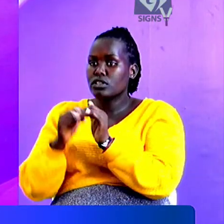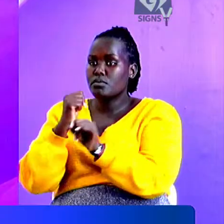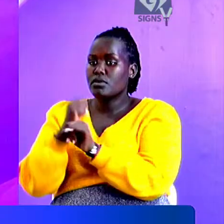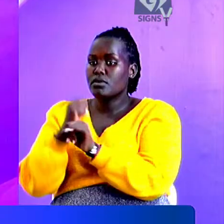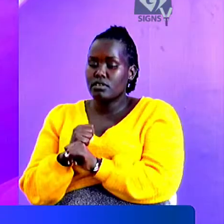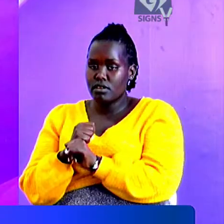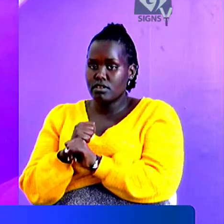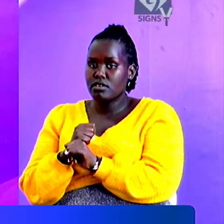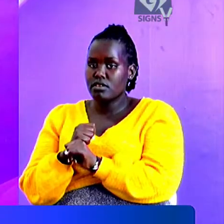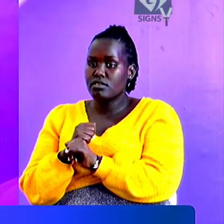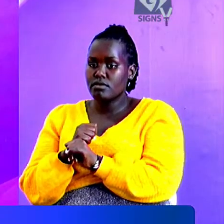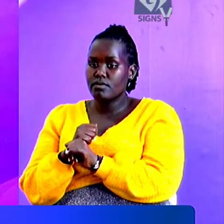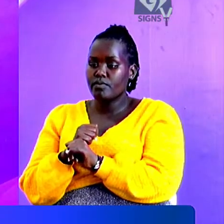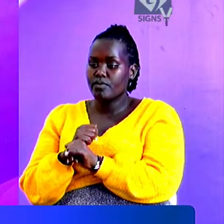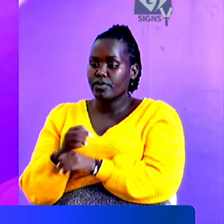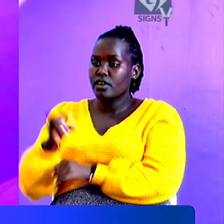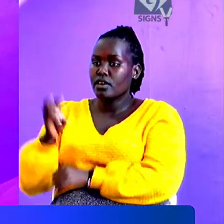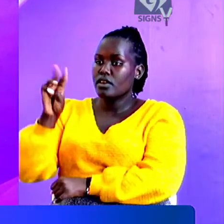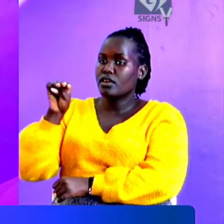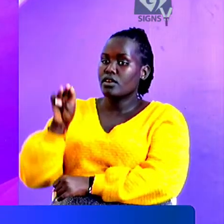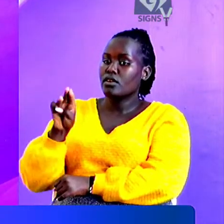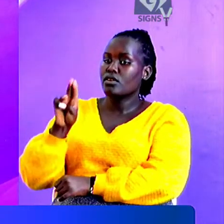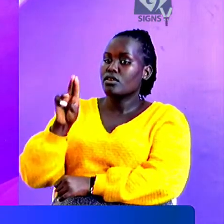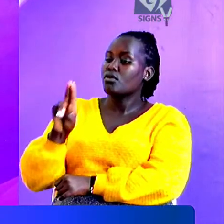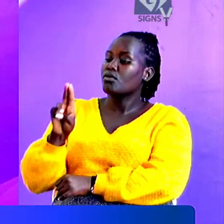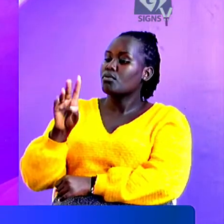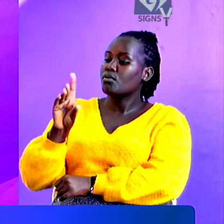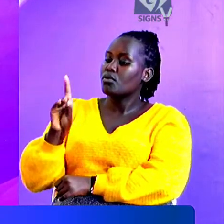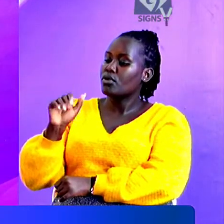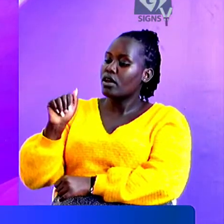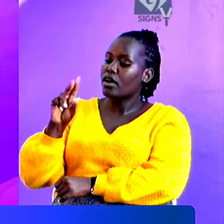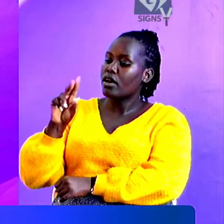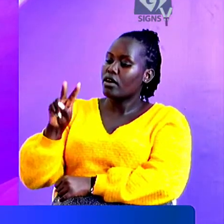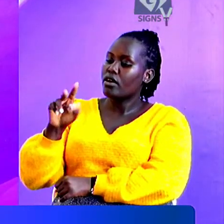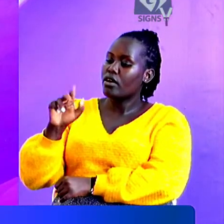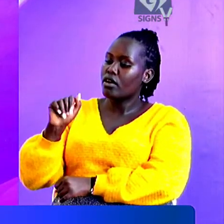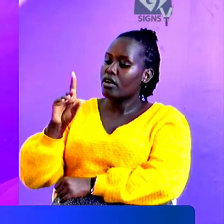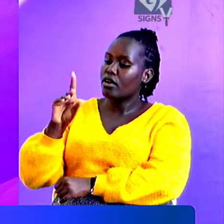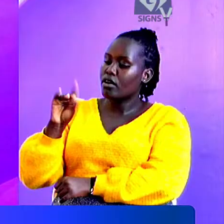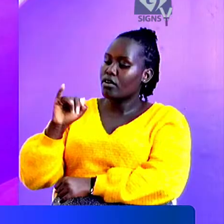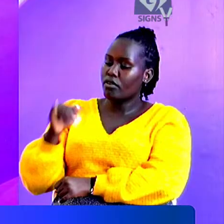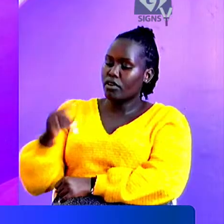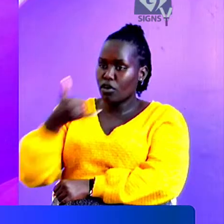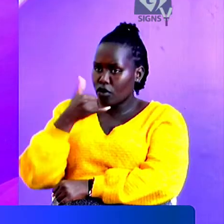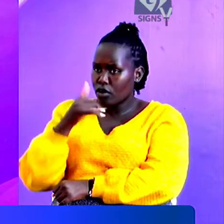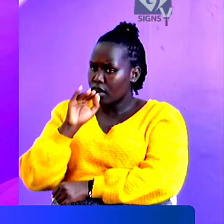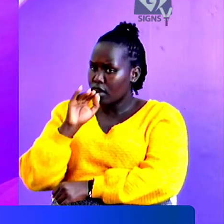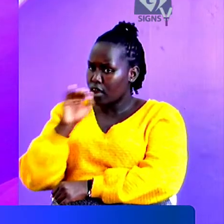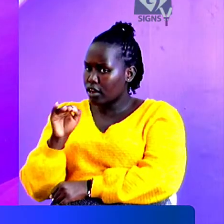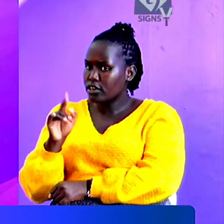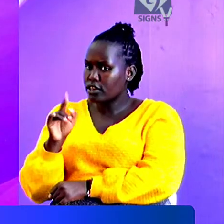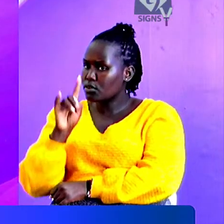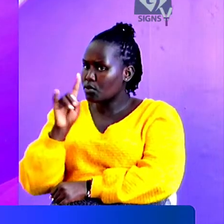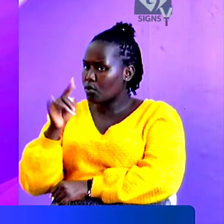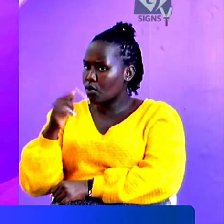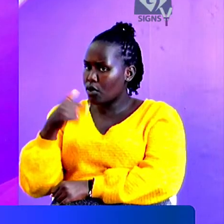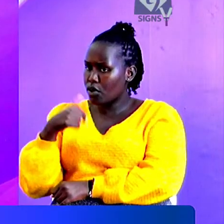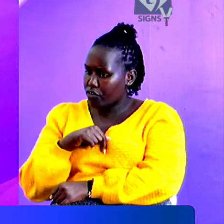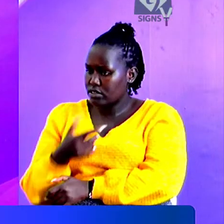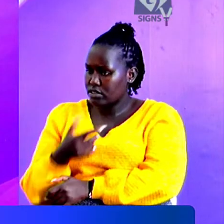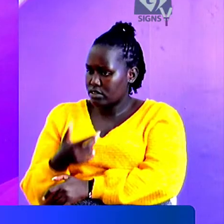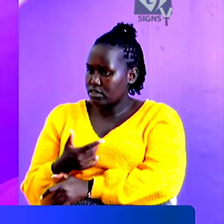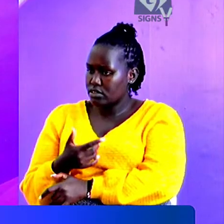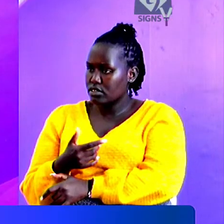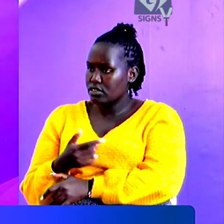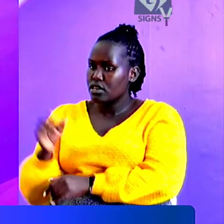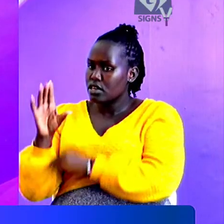immediately is Musalia Mudavadi should have reached out. Absolutely. All right? And asked them, we are told one of us is in your